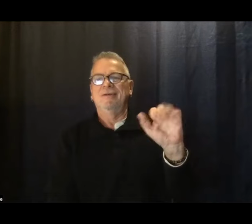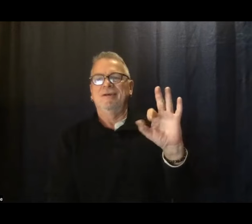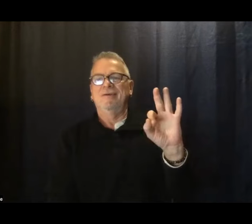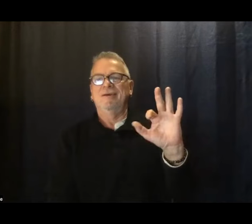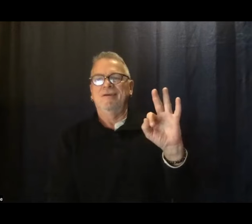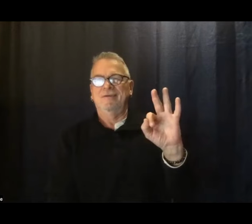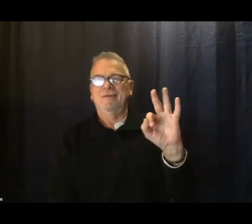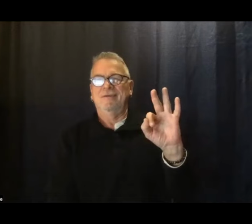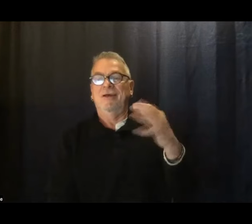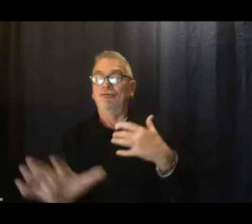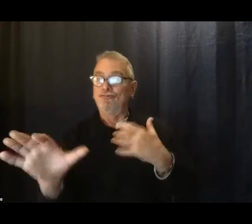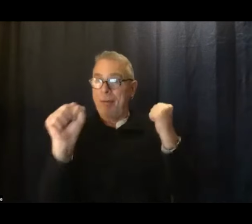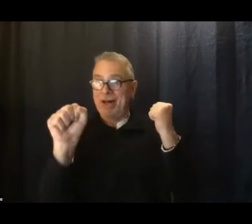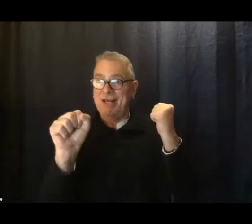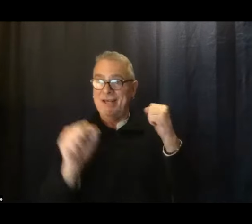whereas rapid